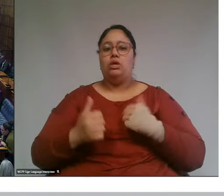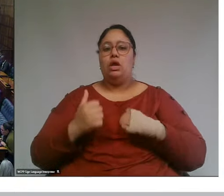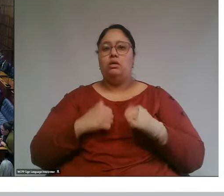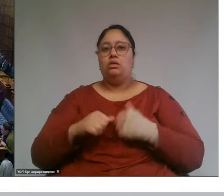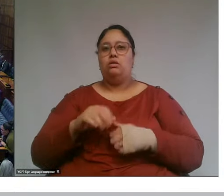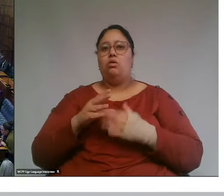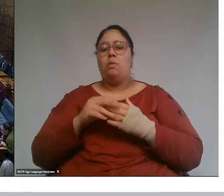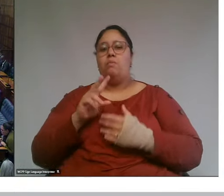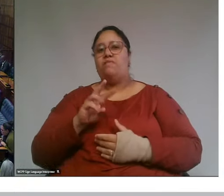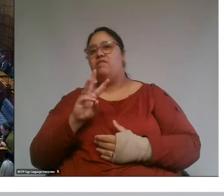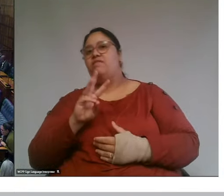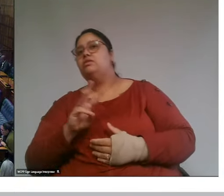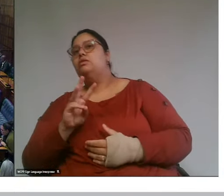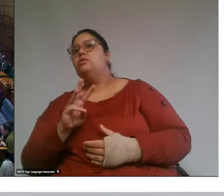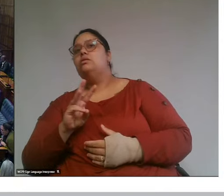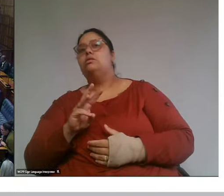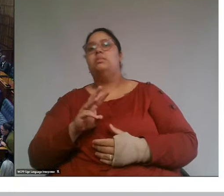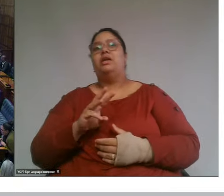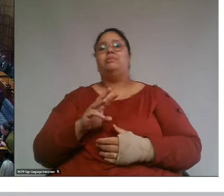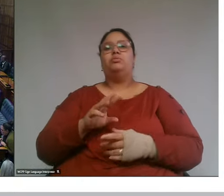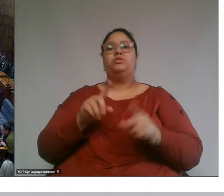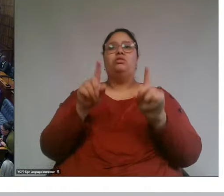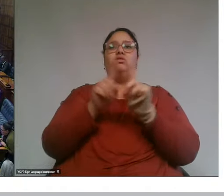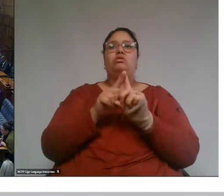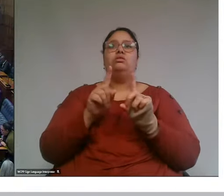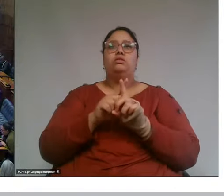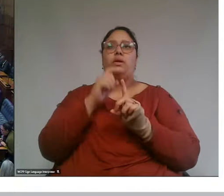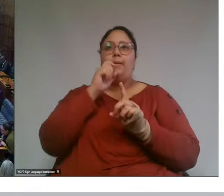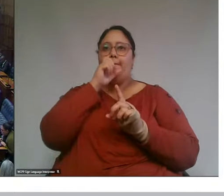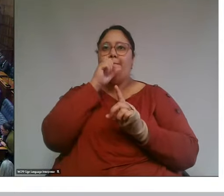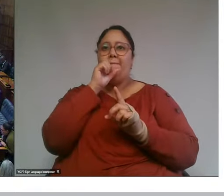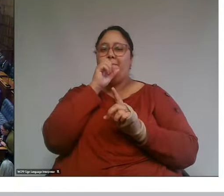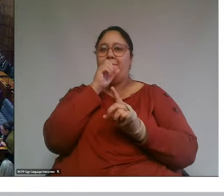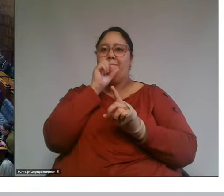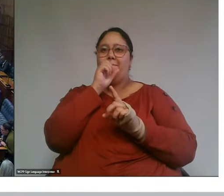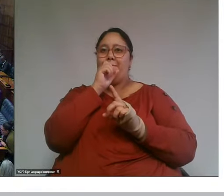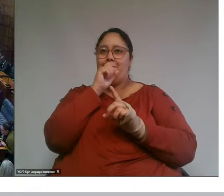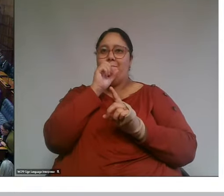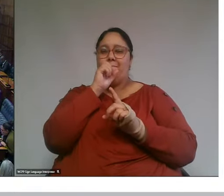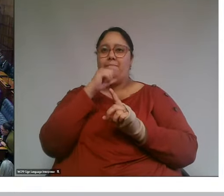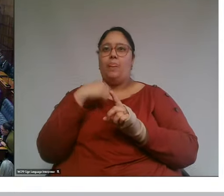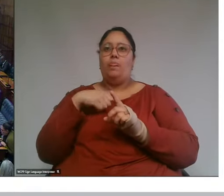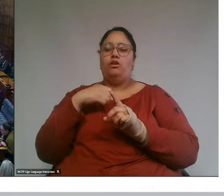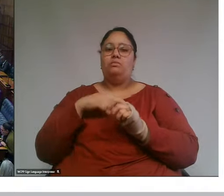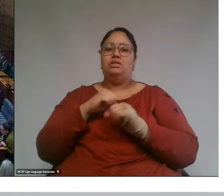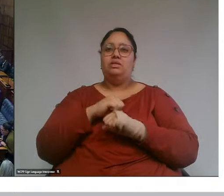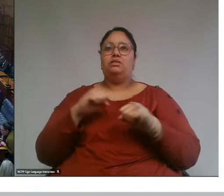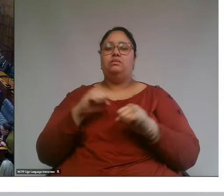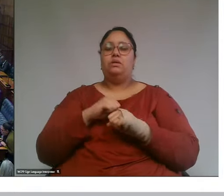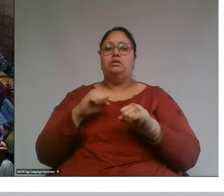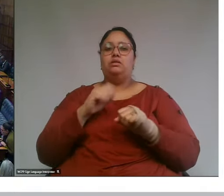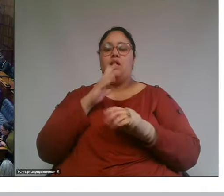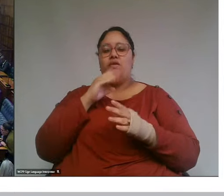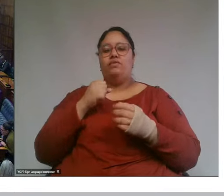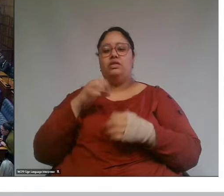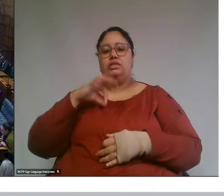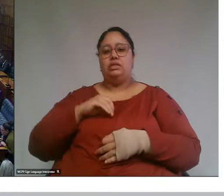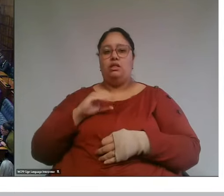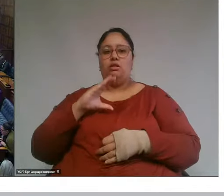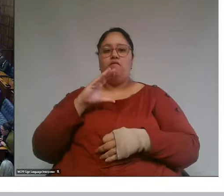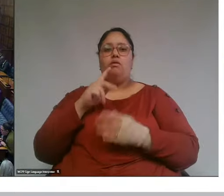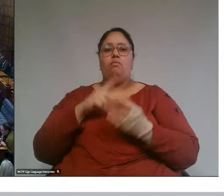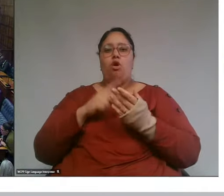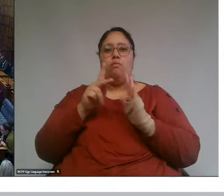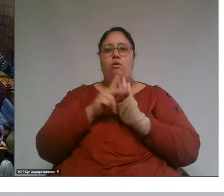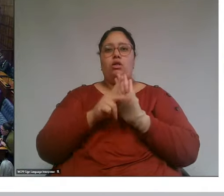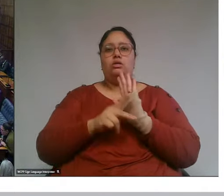M with regards to the incentive program so at a municipal space they usually have an incentive policy which they then